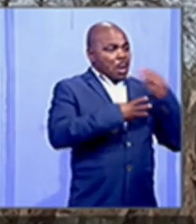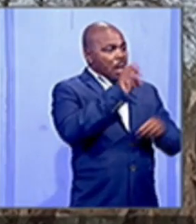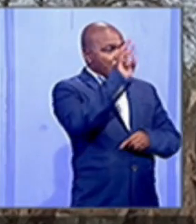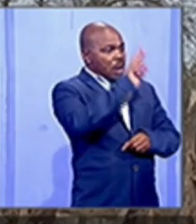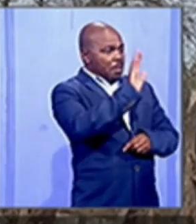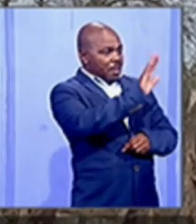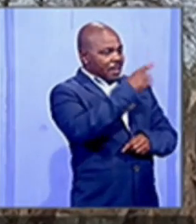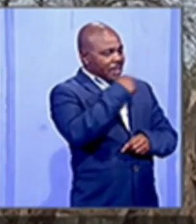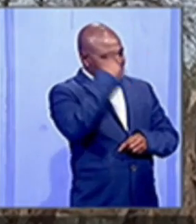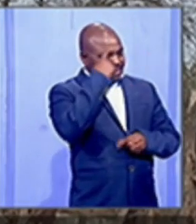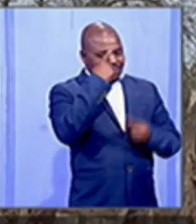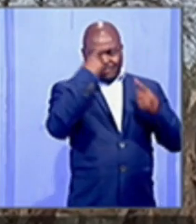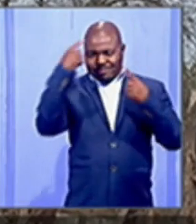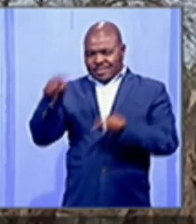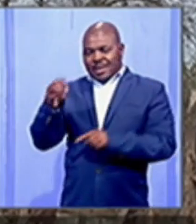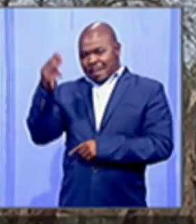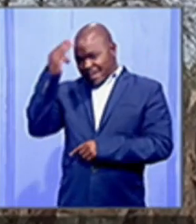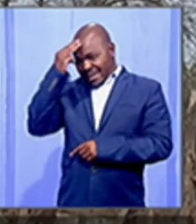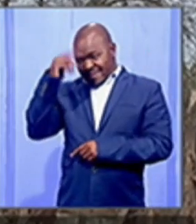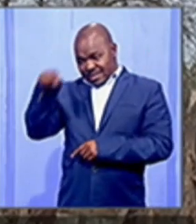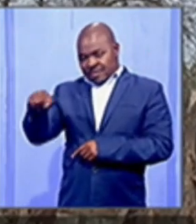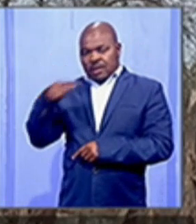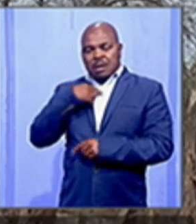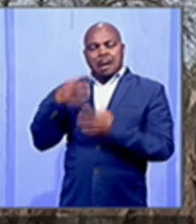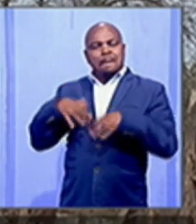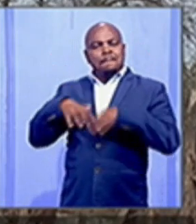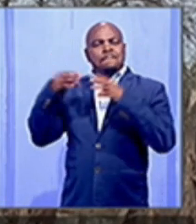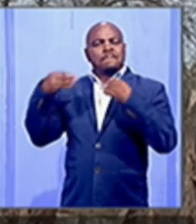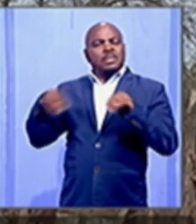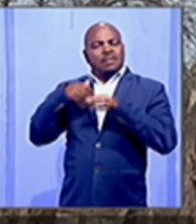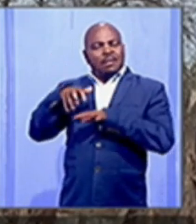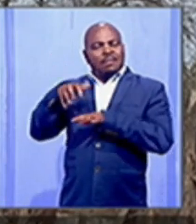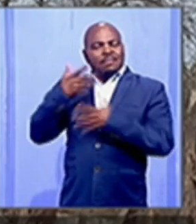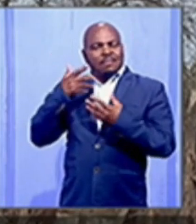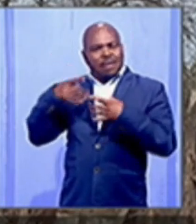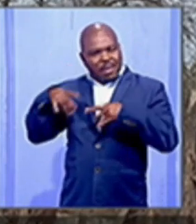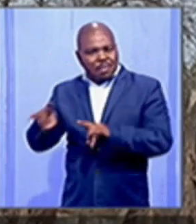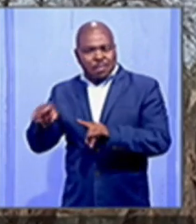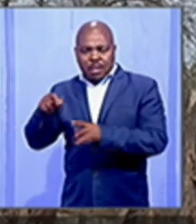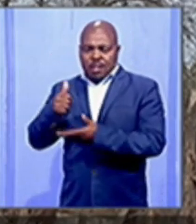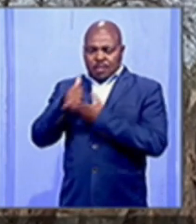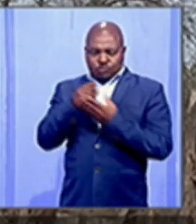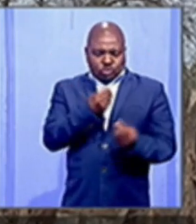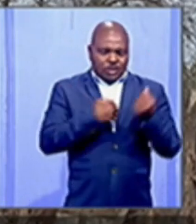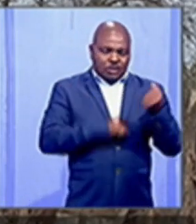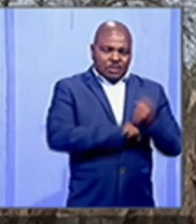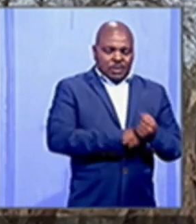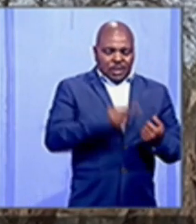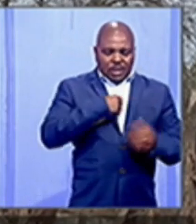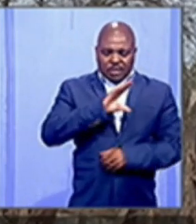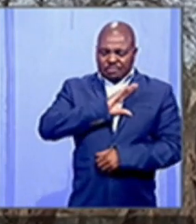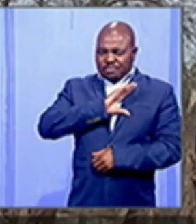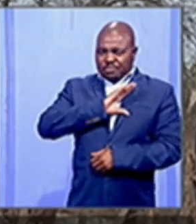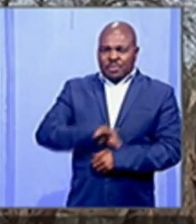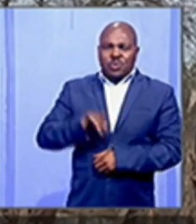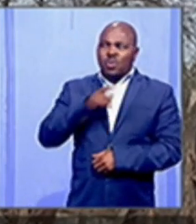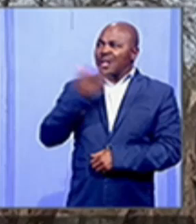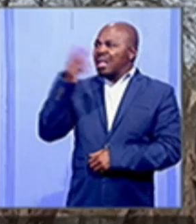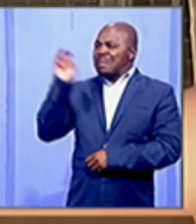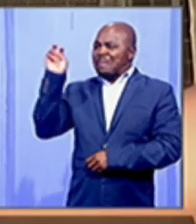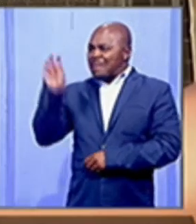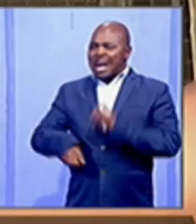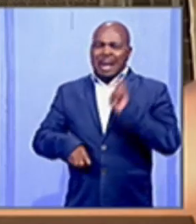ne ka tla Mahikeng ke tla go bereka ka leruo e le lo le tshedisang bana ba me. Ke khobegile marapo thata ka mo re utswelwang ka